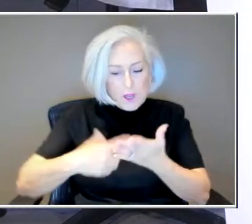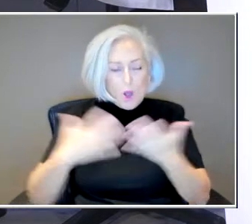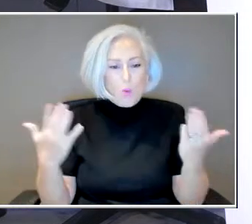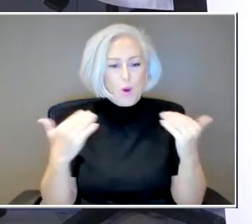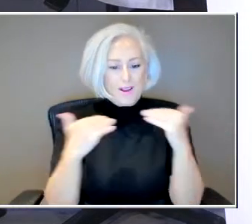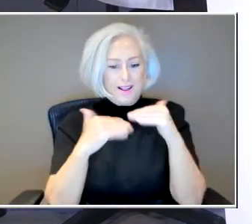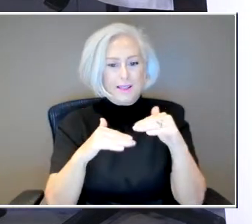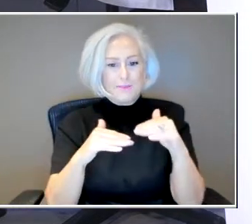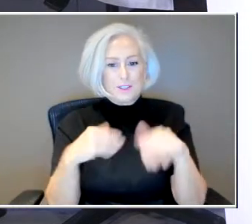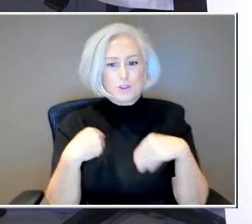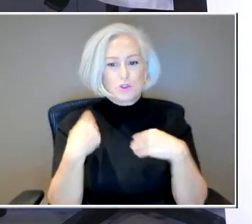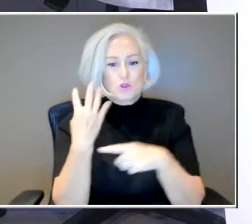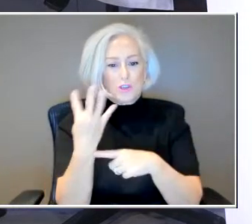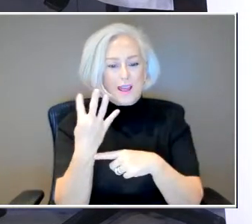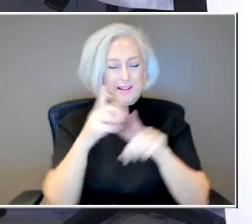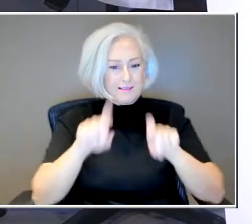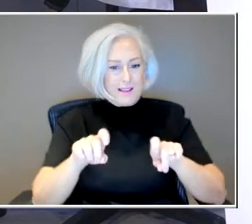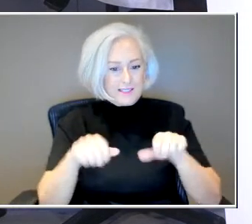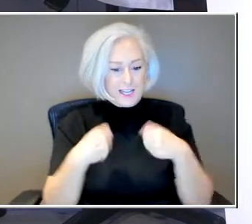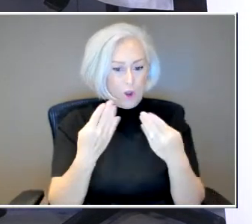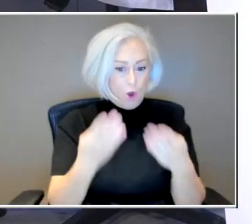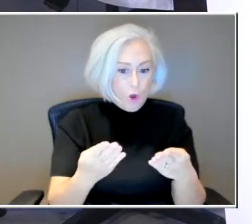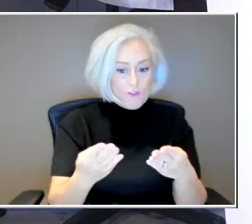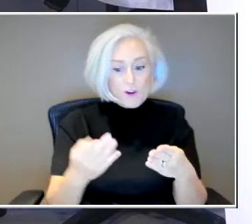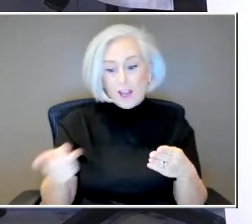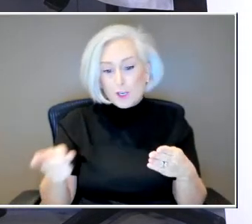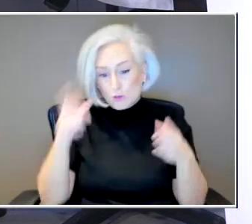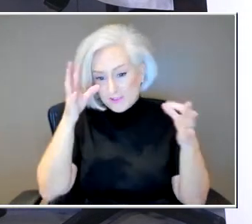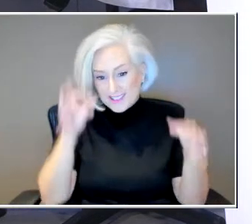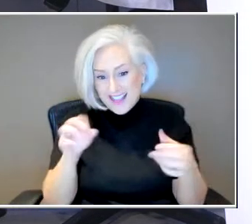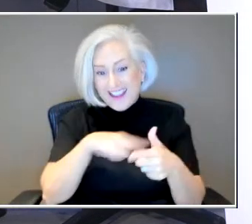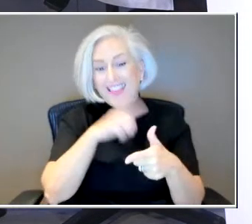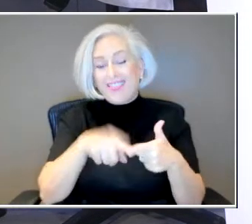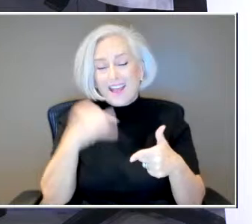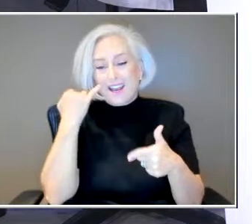though, is that Lynch syndrome doesn't cause symptoms until you have